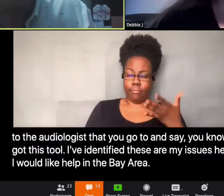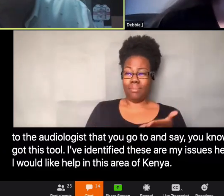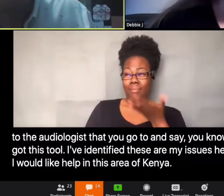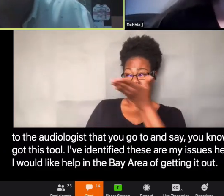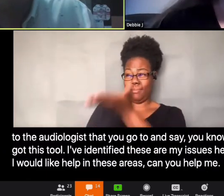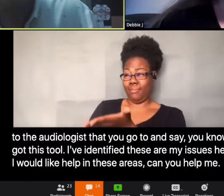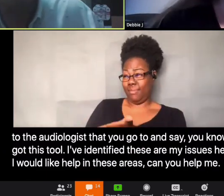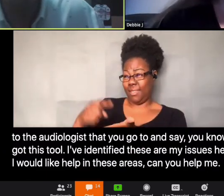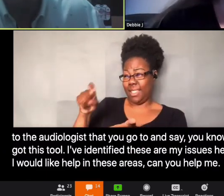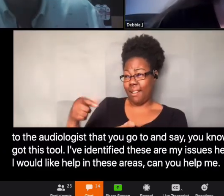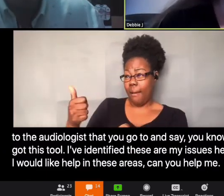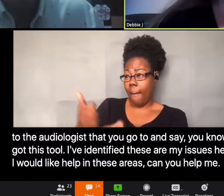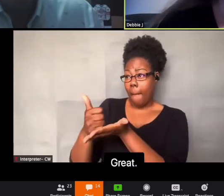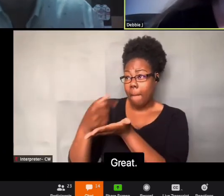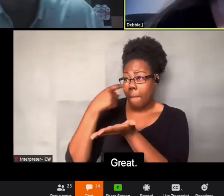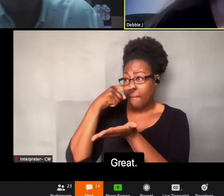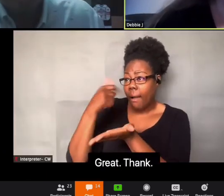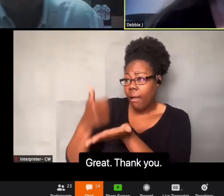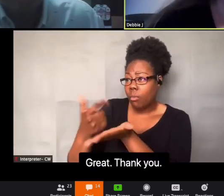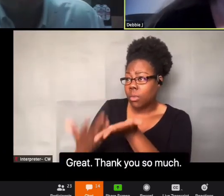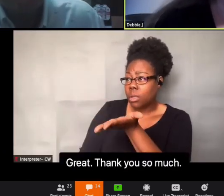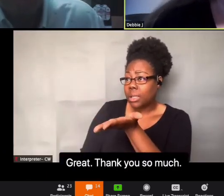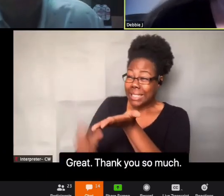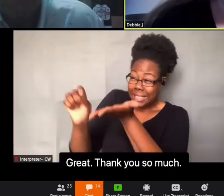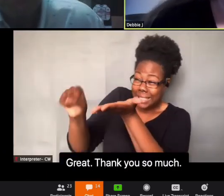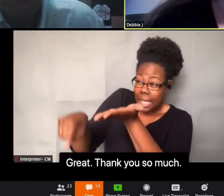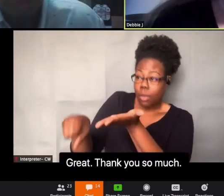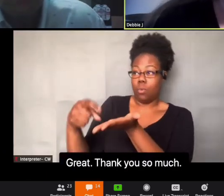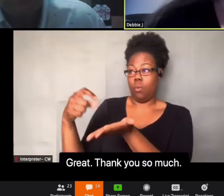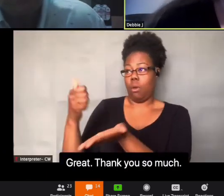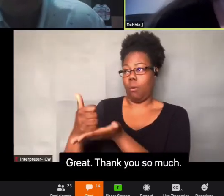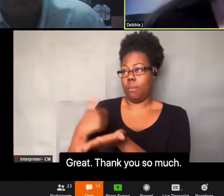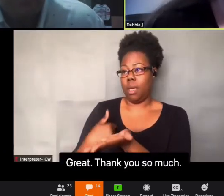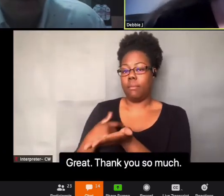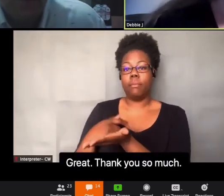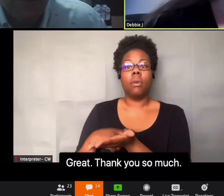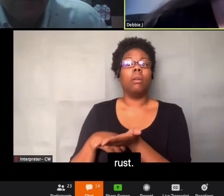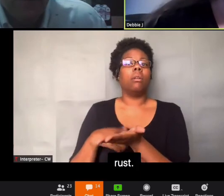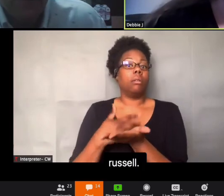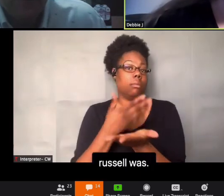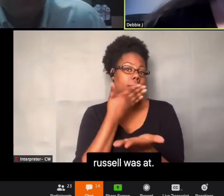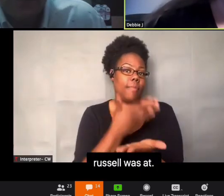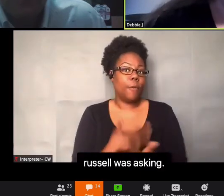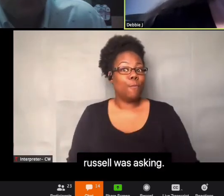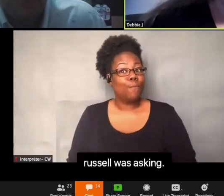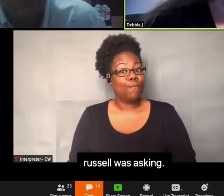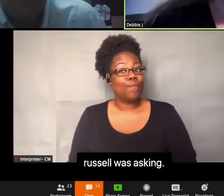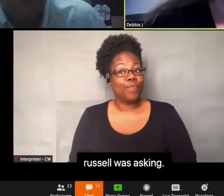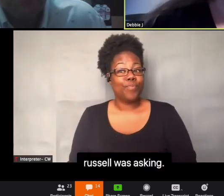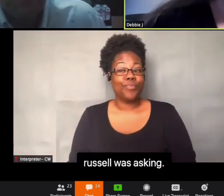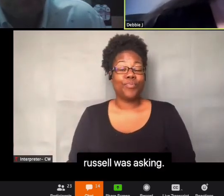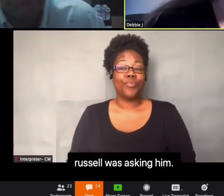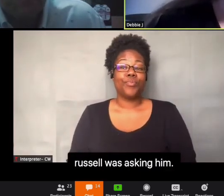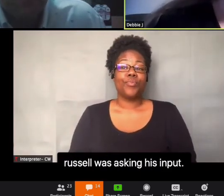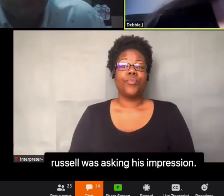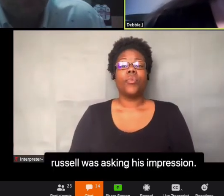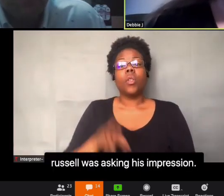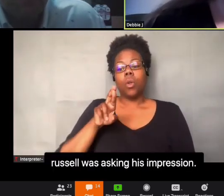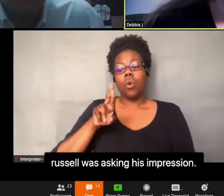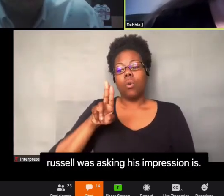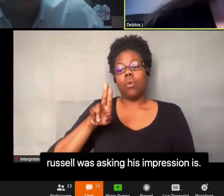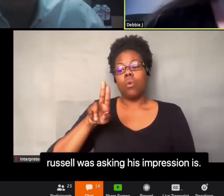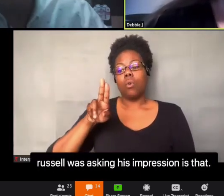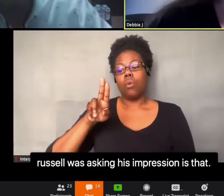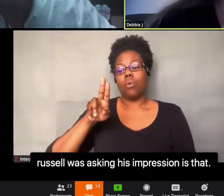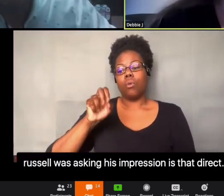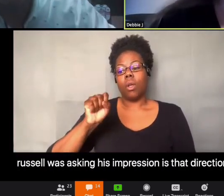help me? Great. Thank you so much. Russell was asking, his impression is